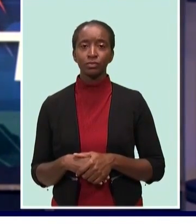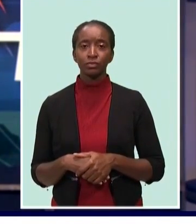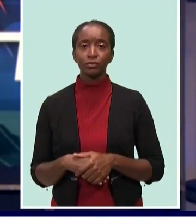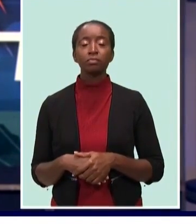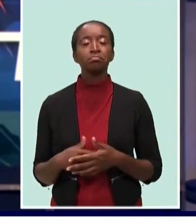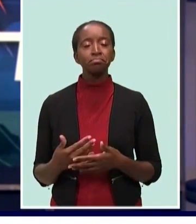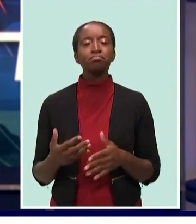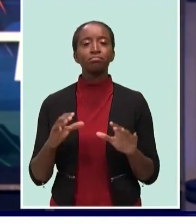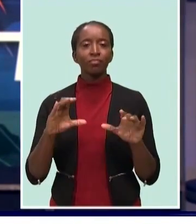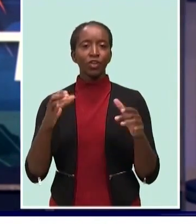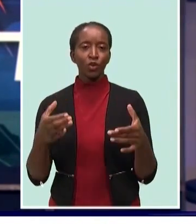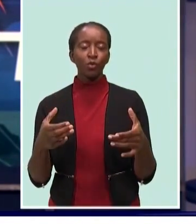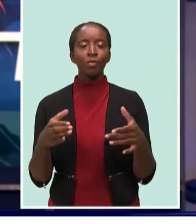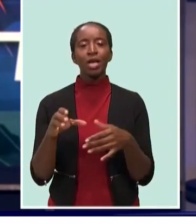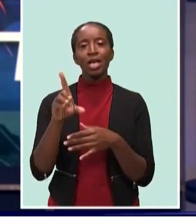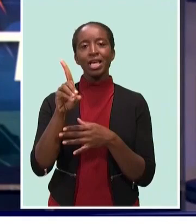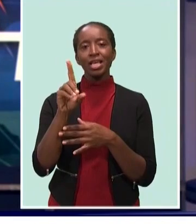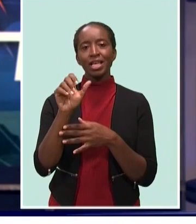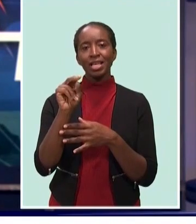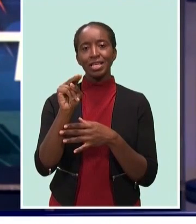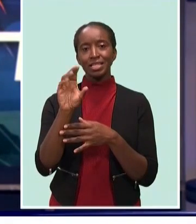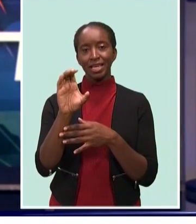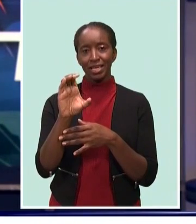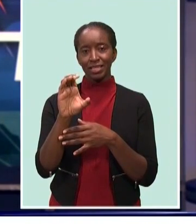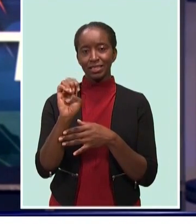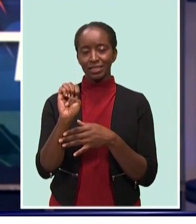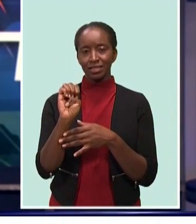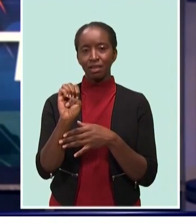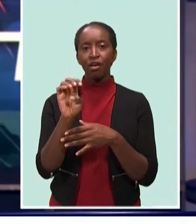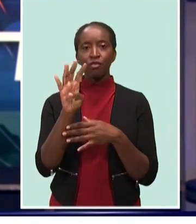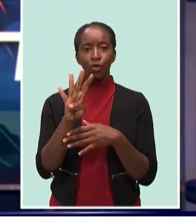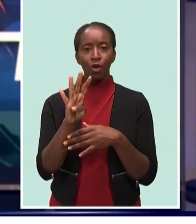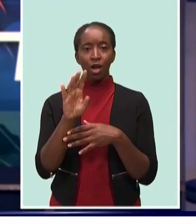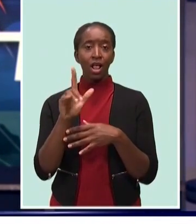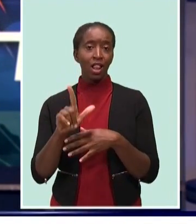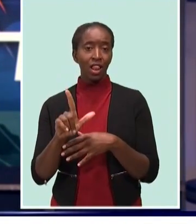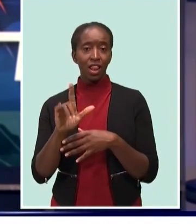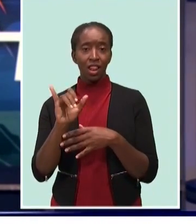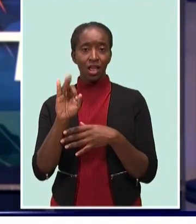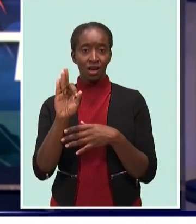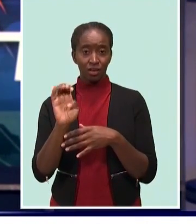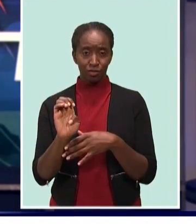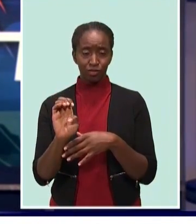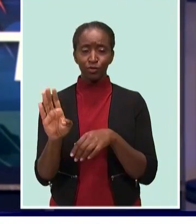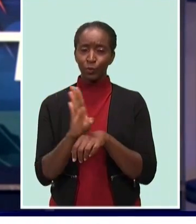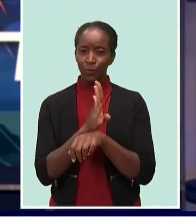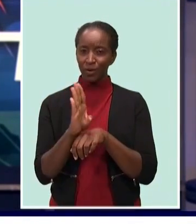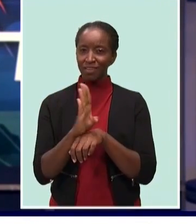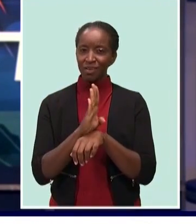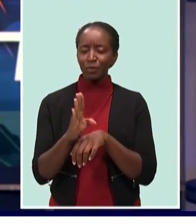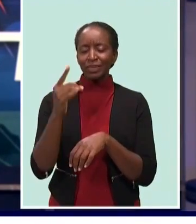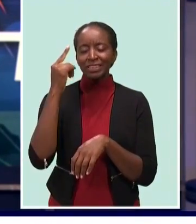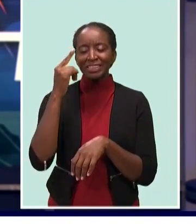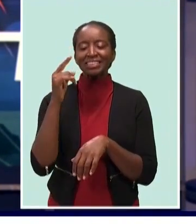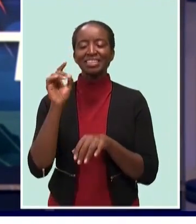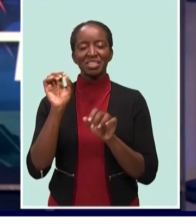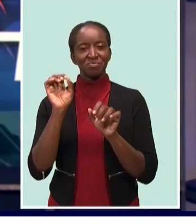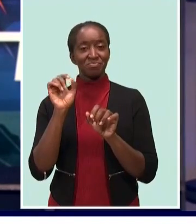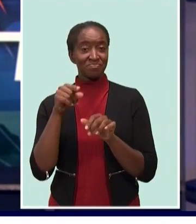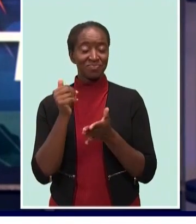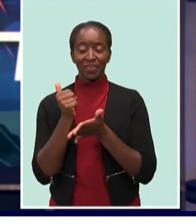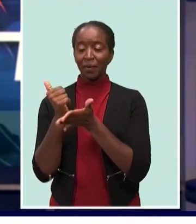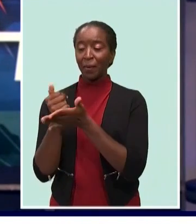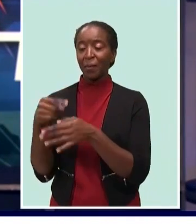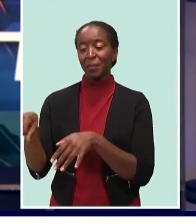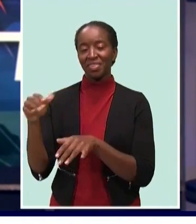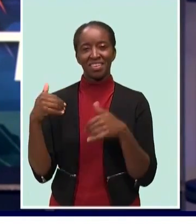non-profit organization Dance for Life Barbados satisfied it has encouraged more youth to make positive life decisions. Over the past